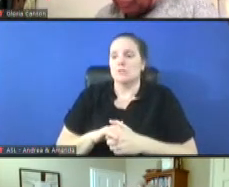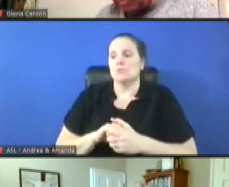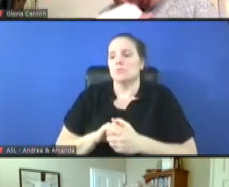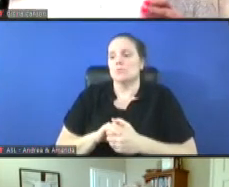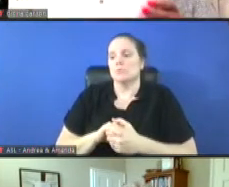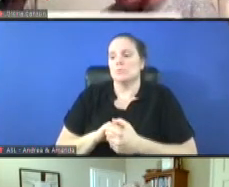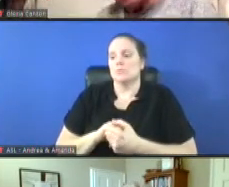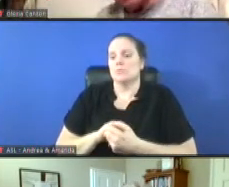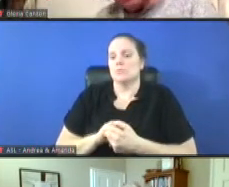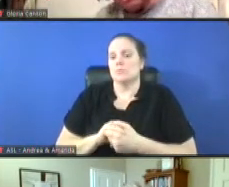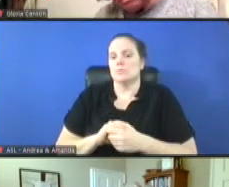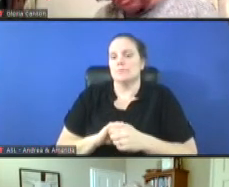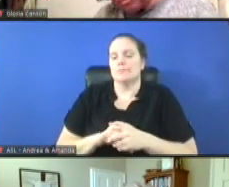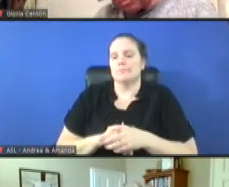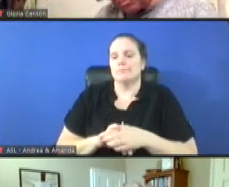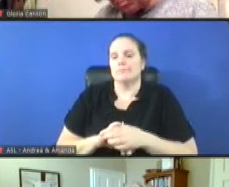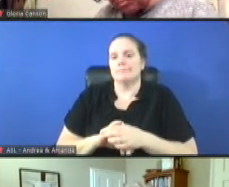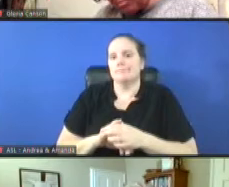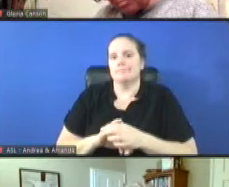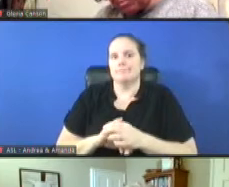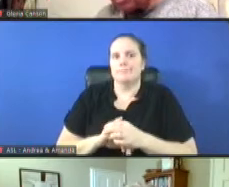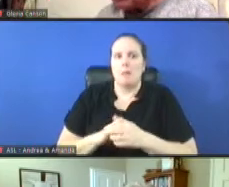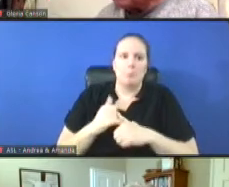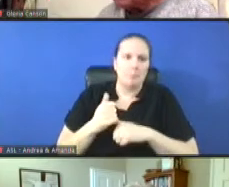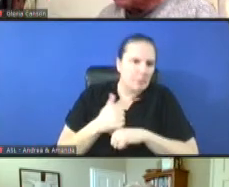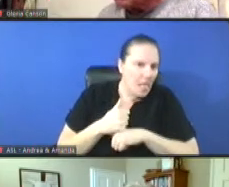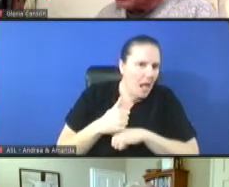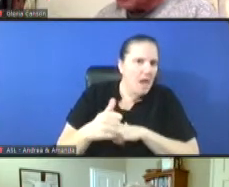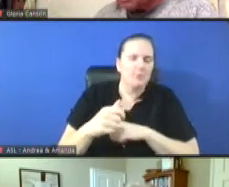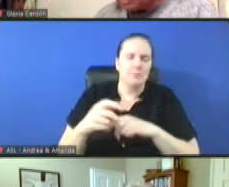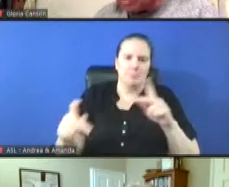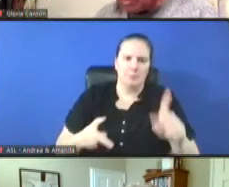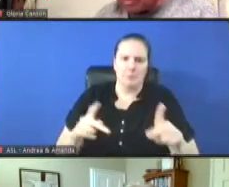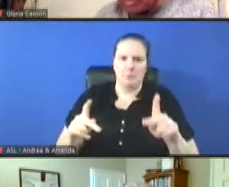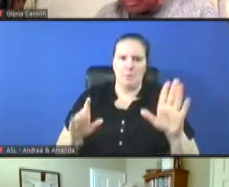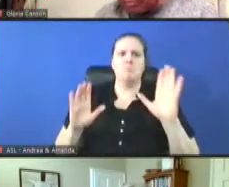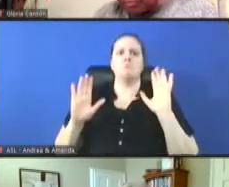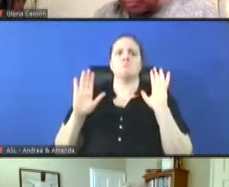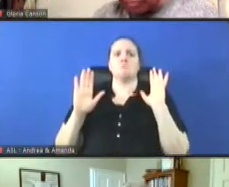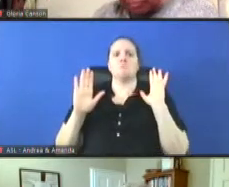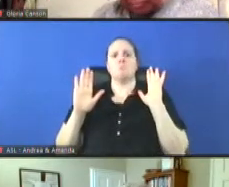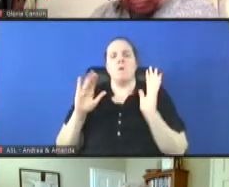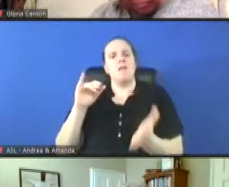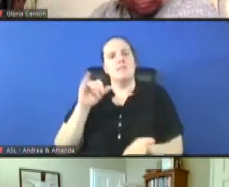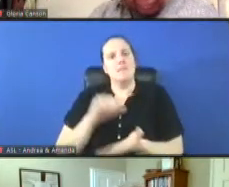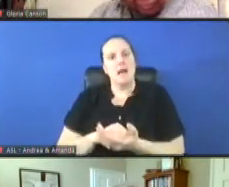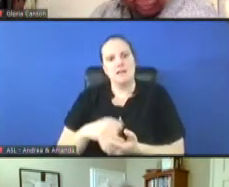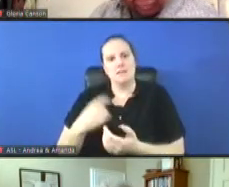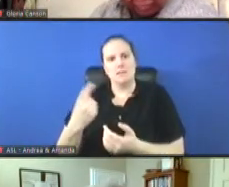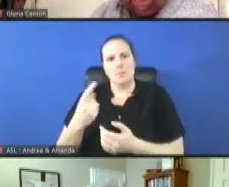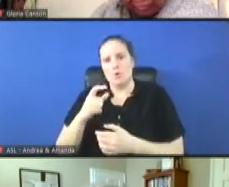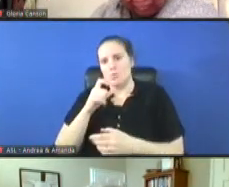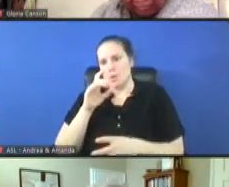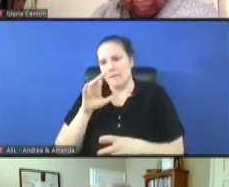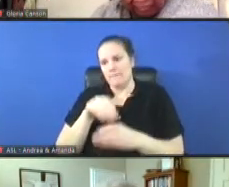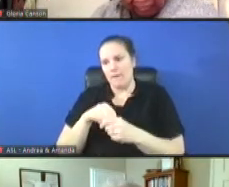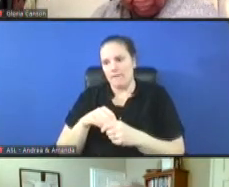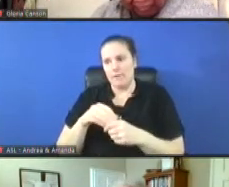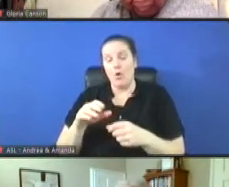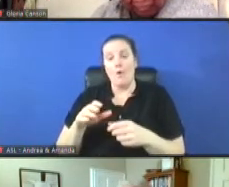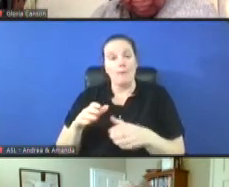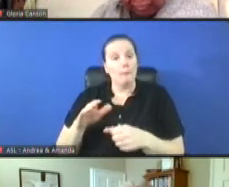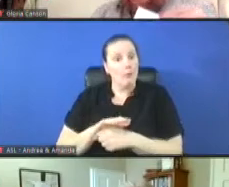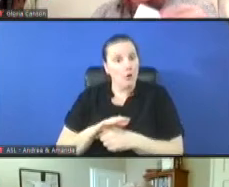to castigate or blame anybody. I'm saying this as someone who also, as part of this whole effort,